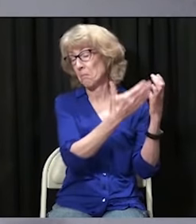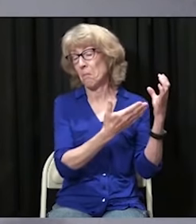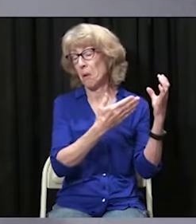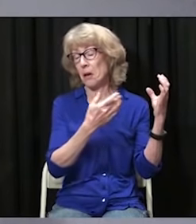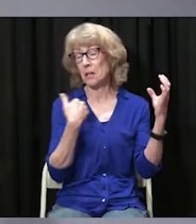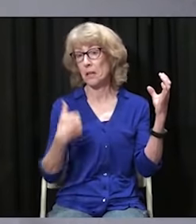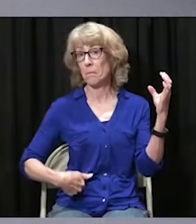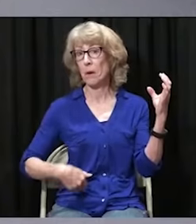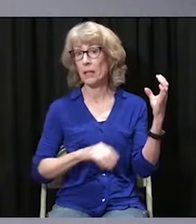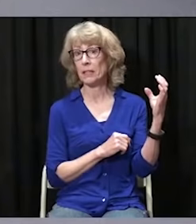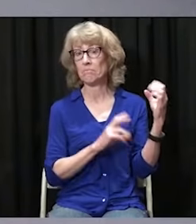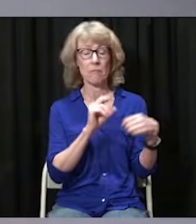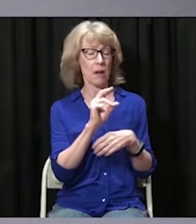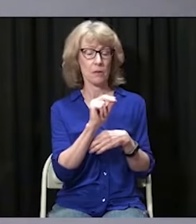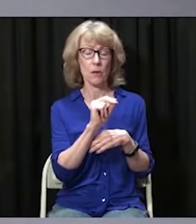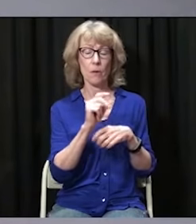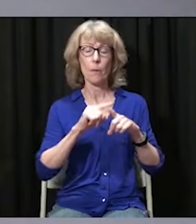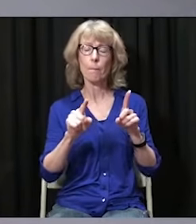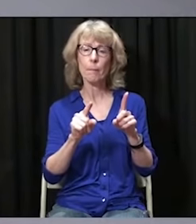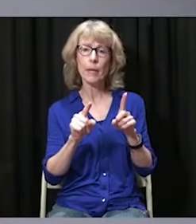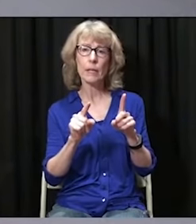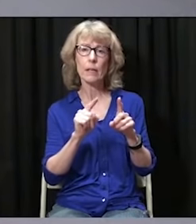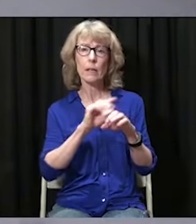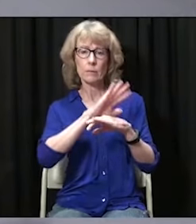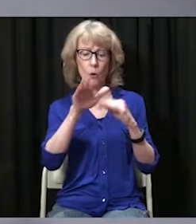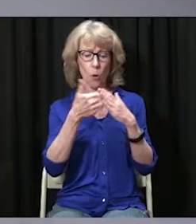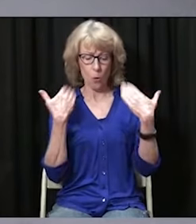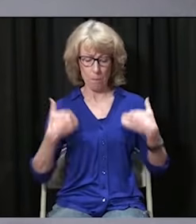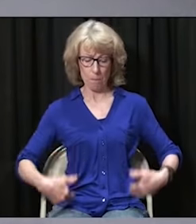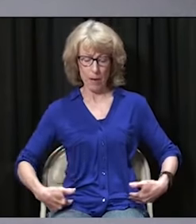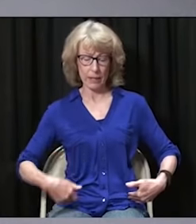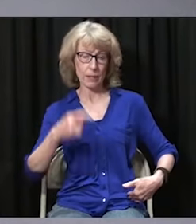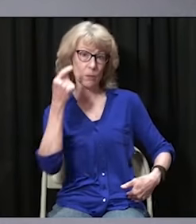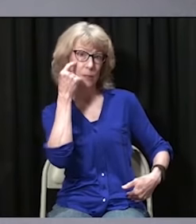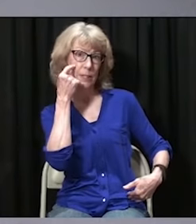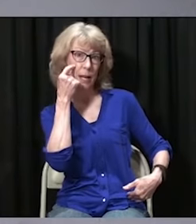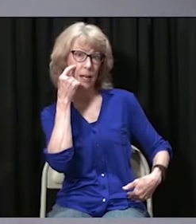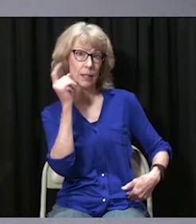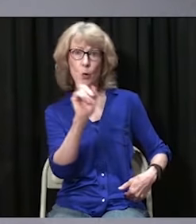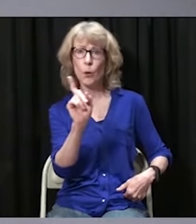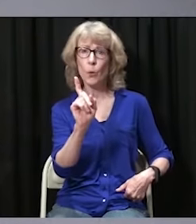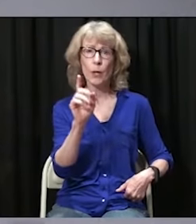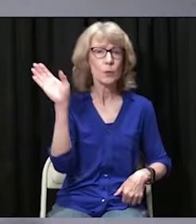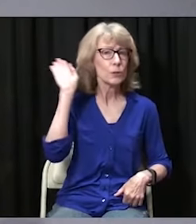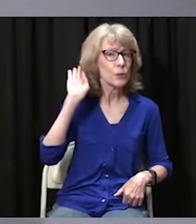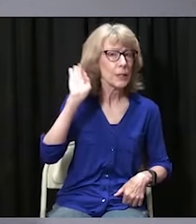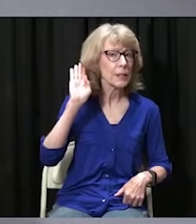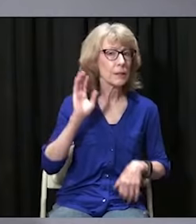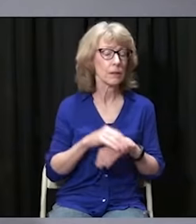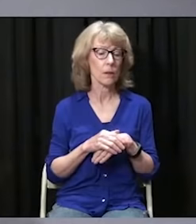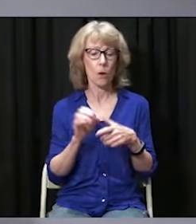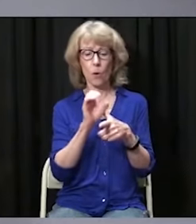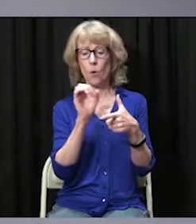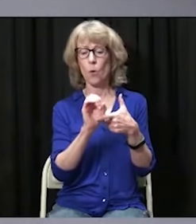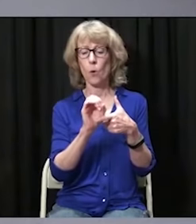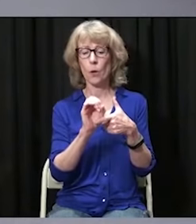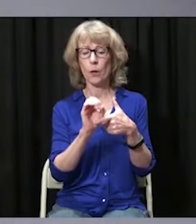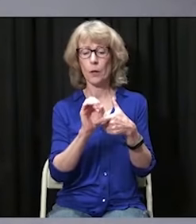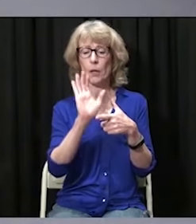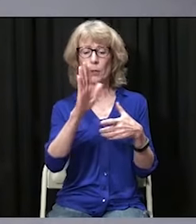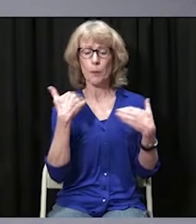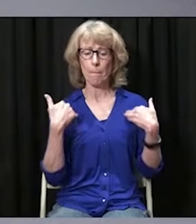eye, where would the sense of hearing be? If the whole body were an ear, where would the sense of